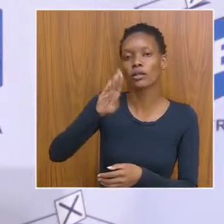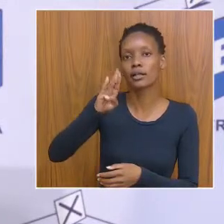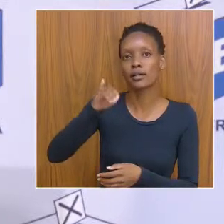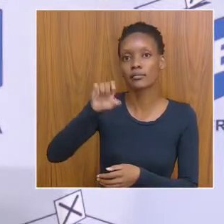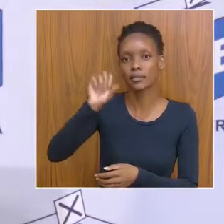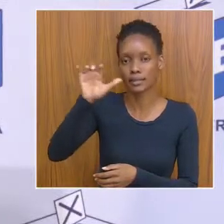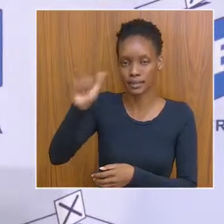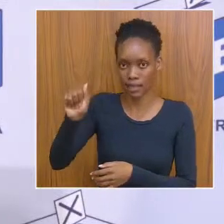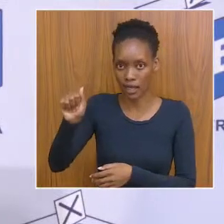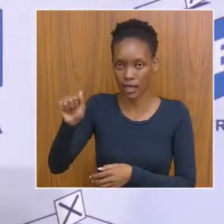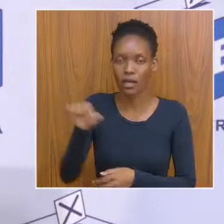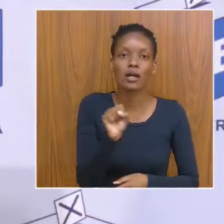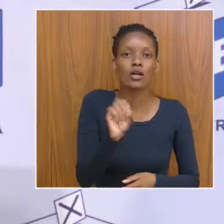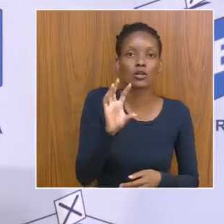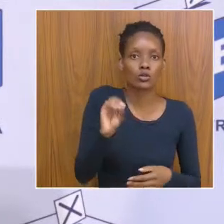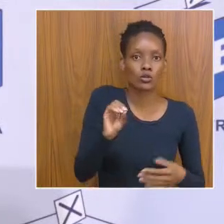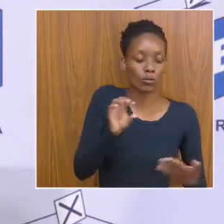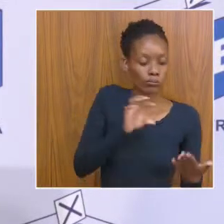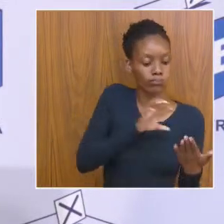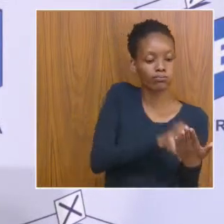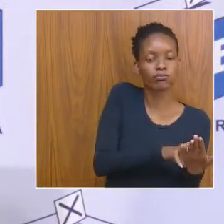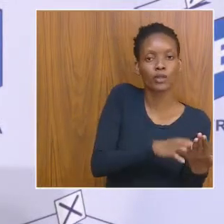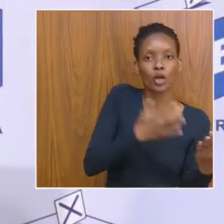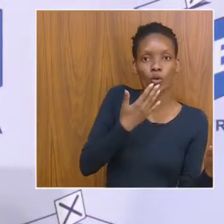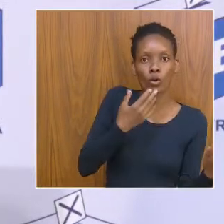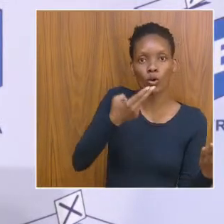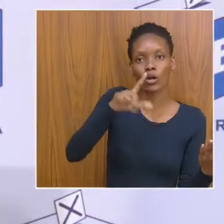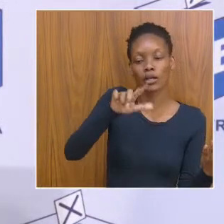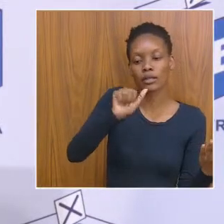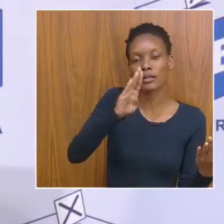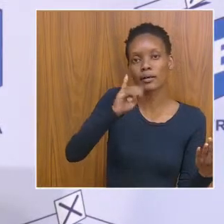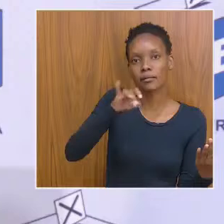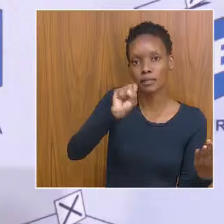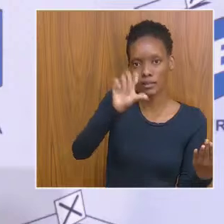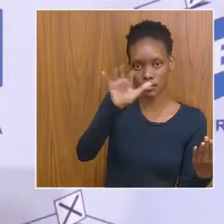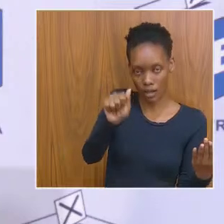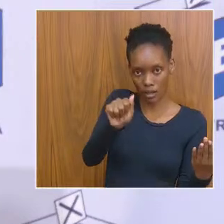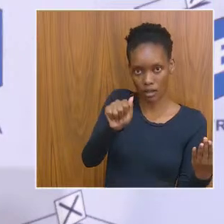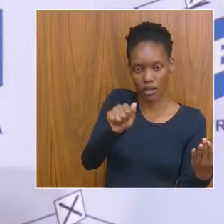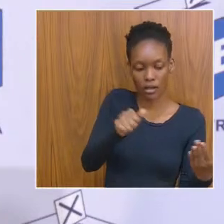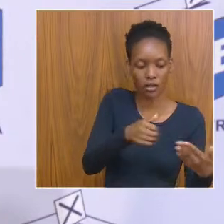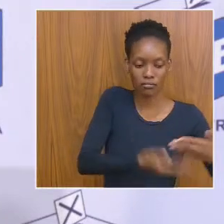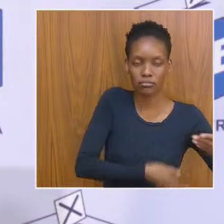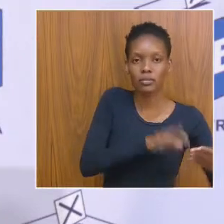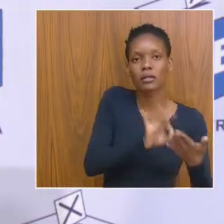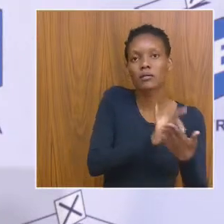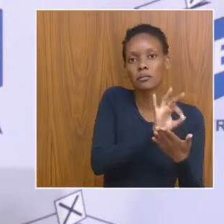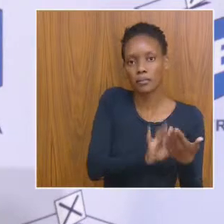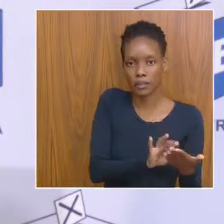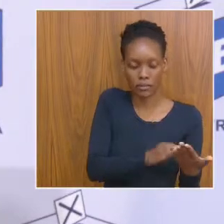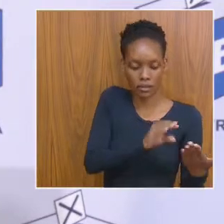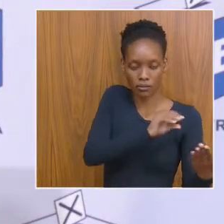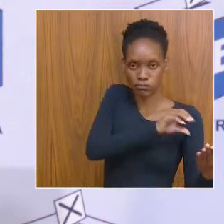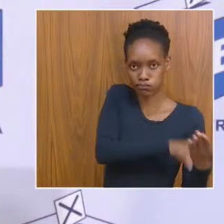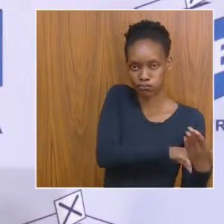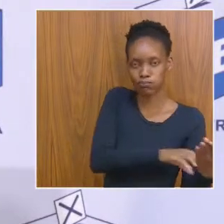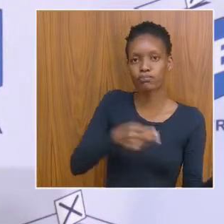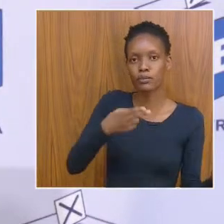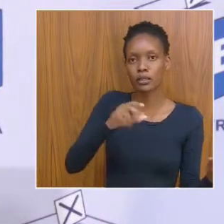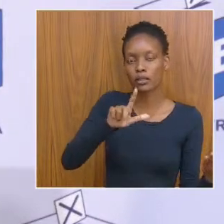only the photograph of Mr. Hlabisa will appear on the ballot paper. So the commission is